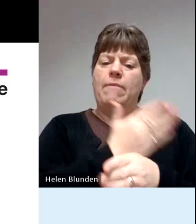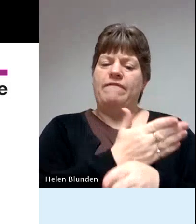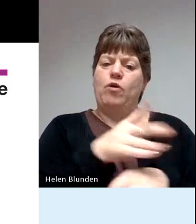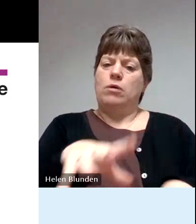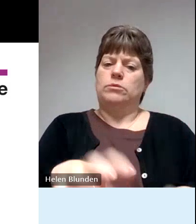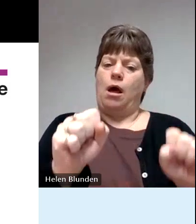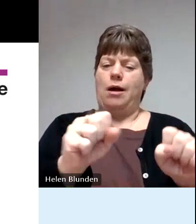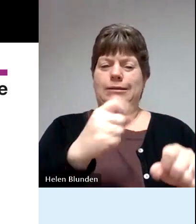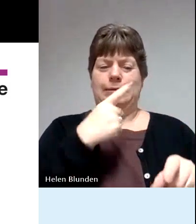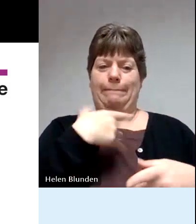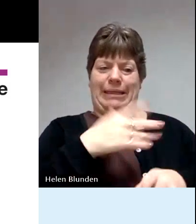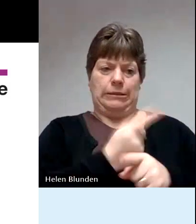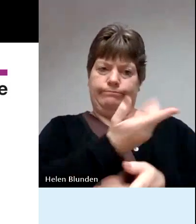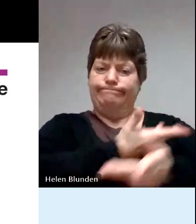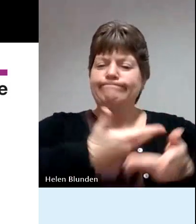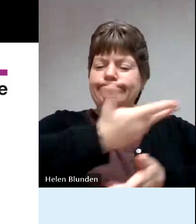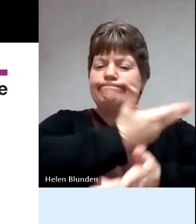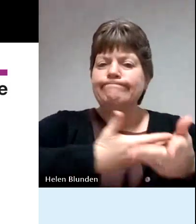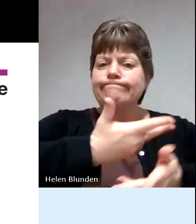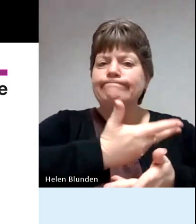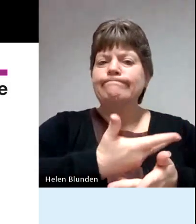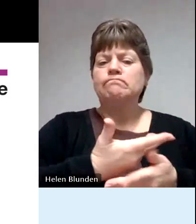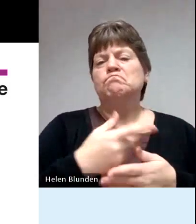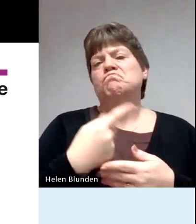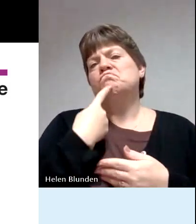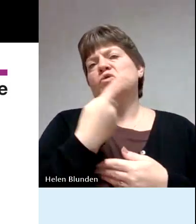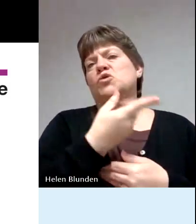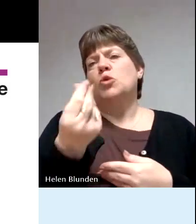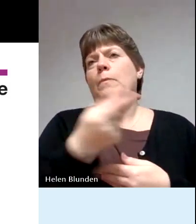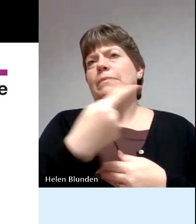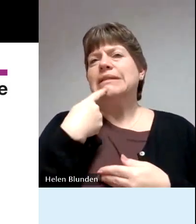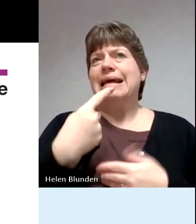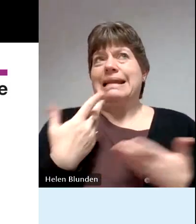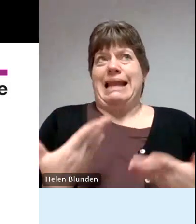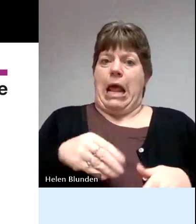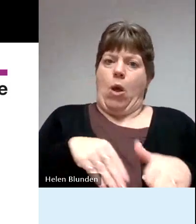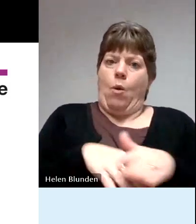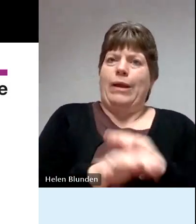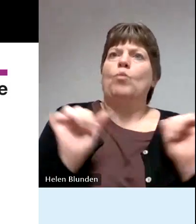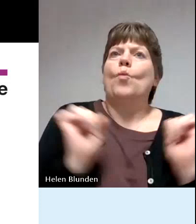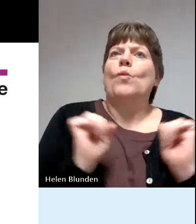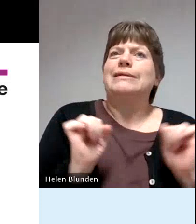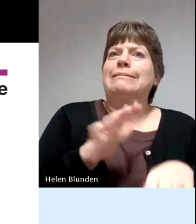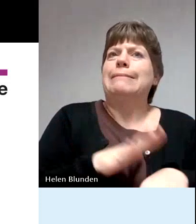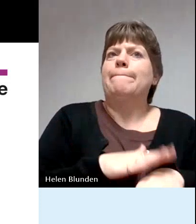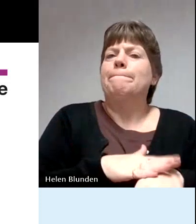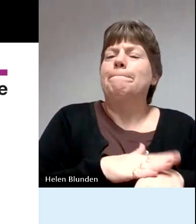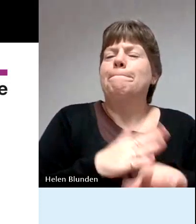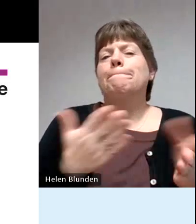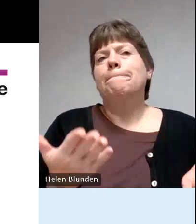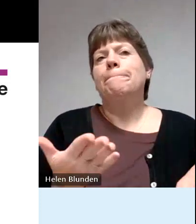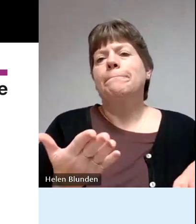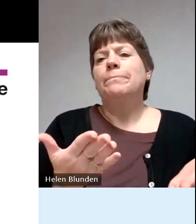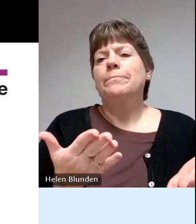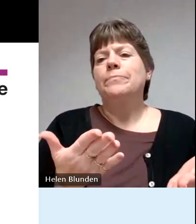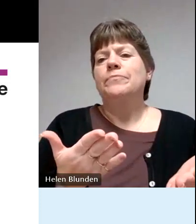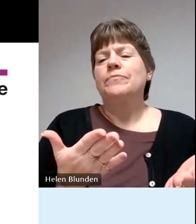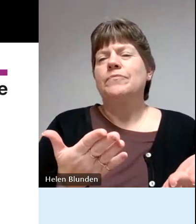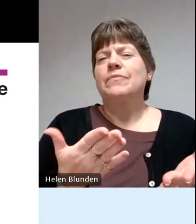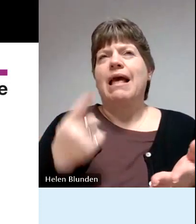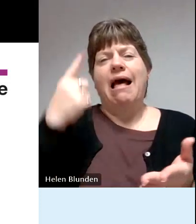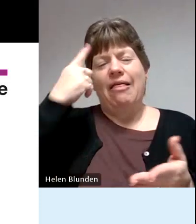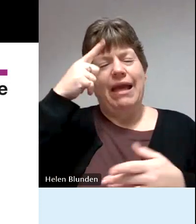started, and as people were quite right to point out, we are entering the winter period. I think it's fair to say we can probably all